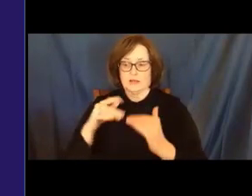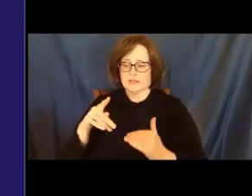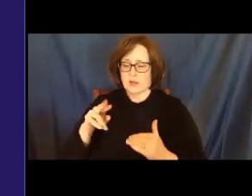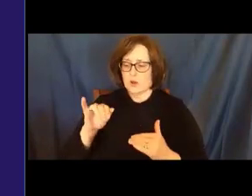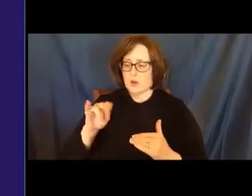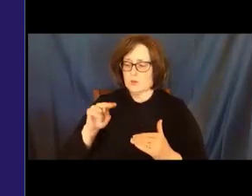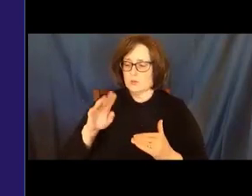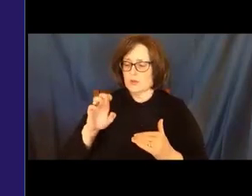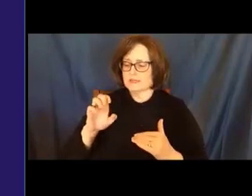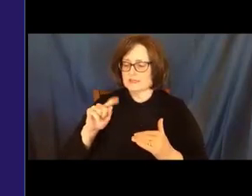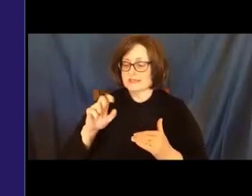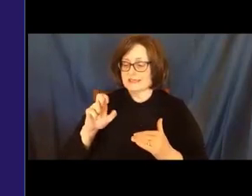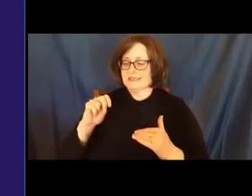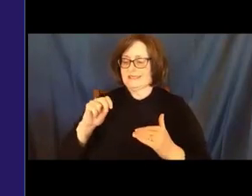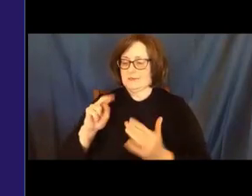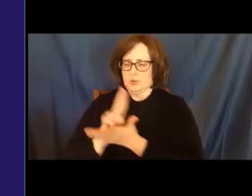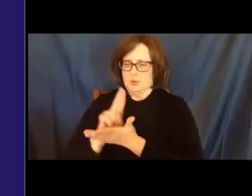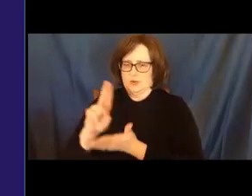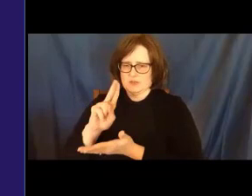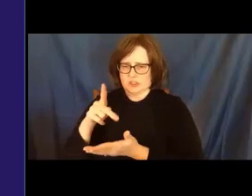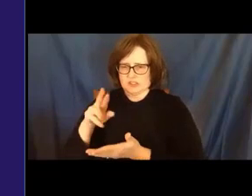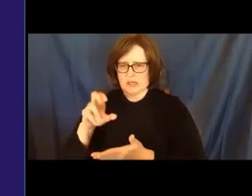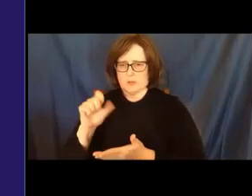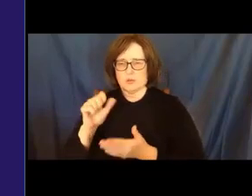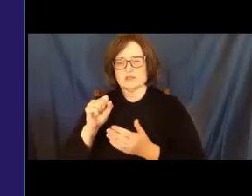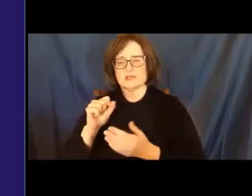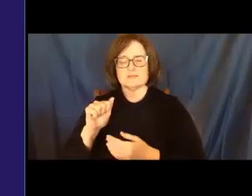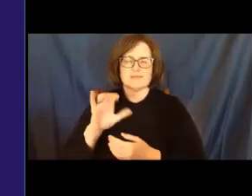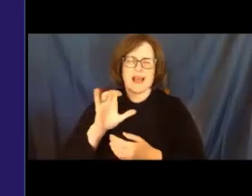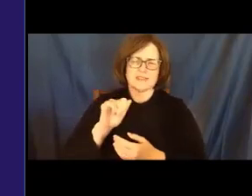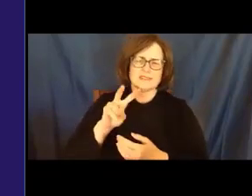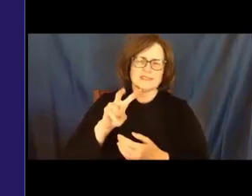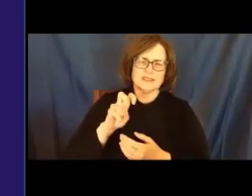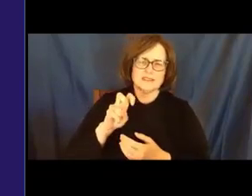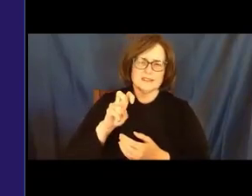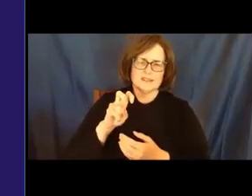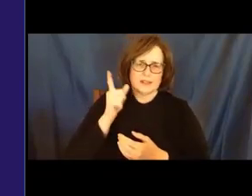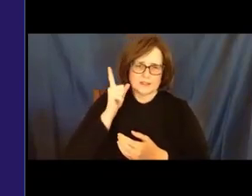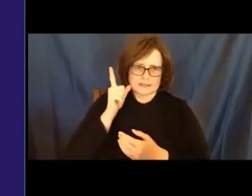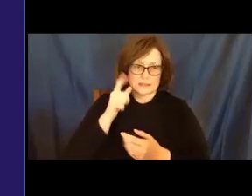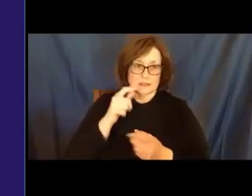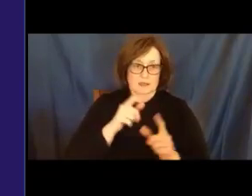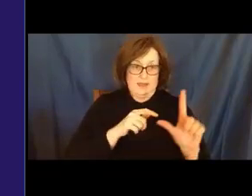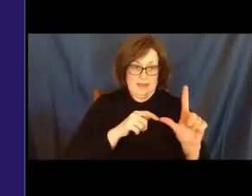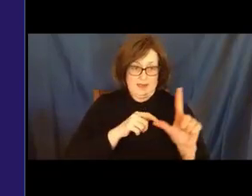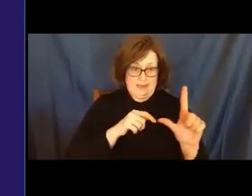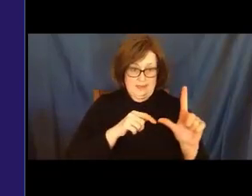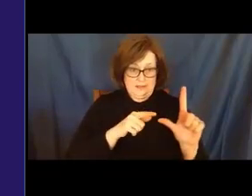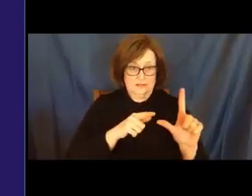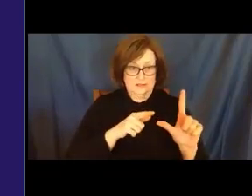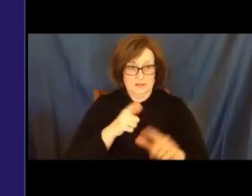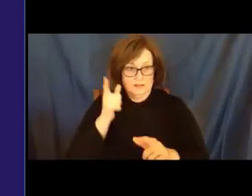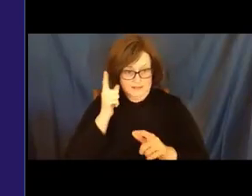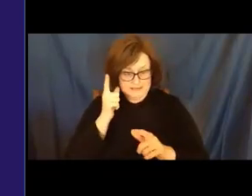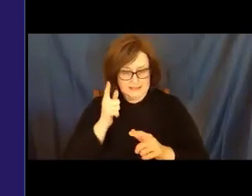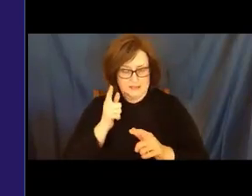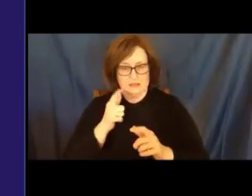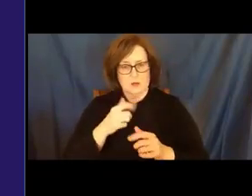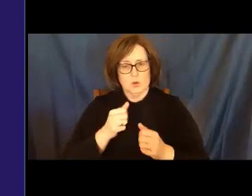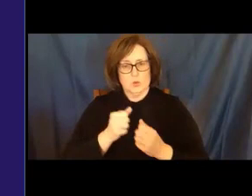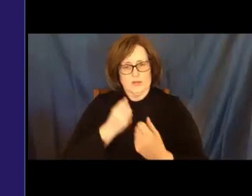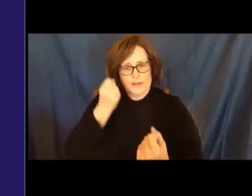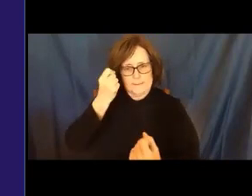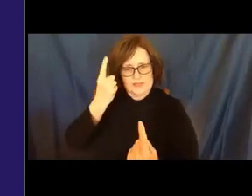active listening model. L is to listen with the goal of developing empathy for the speaker. You set aside your